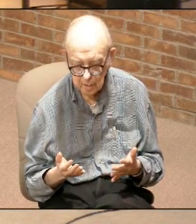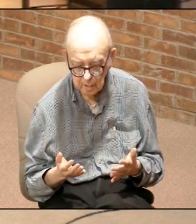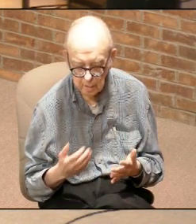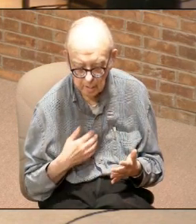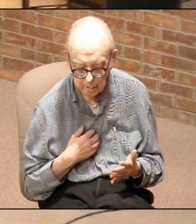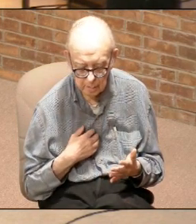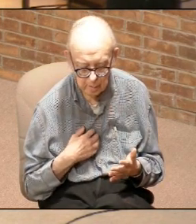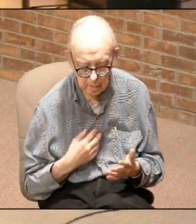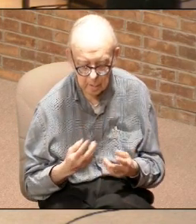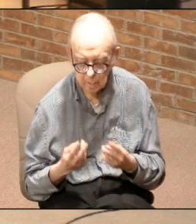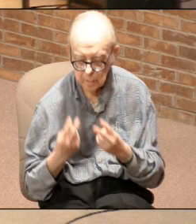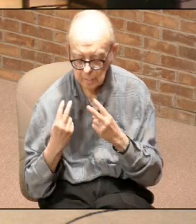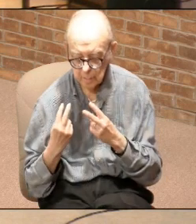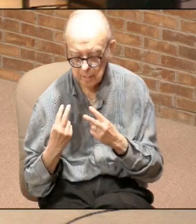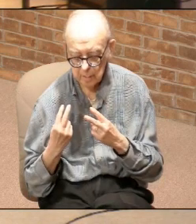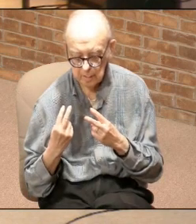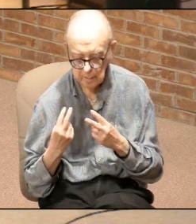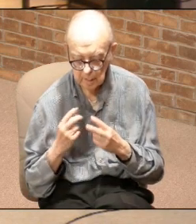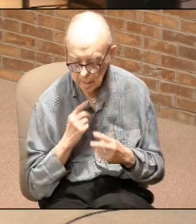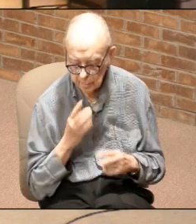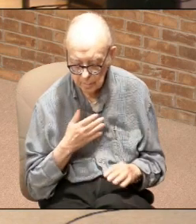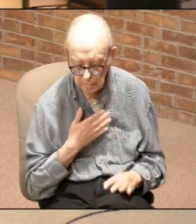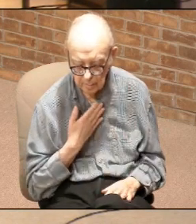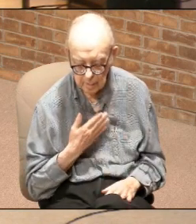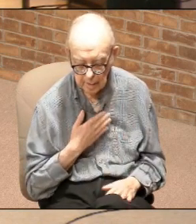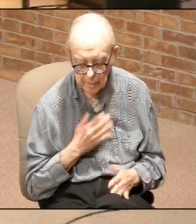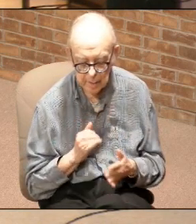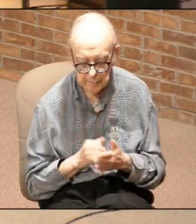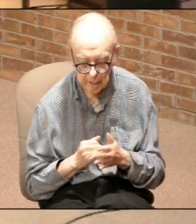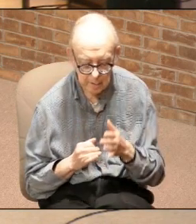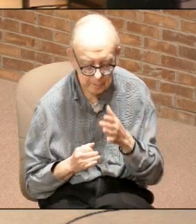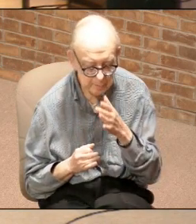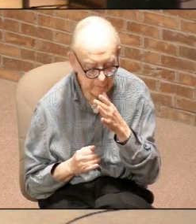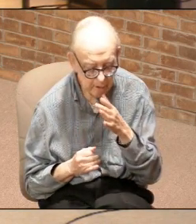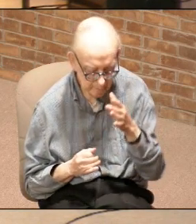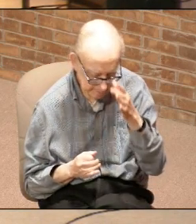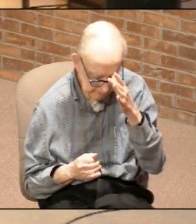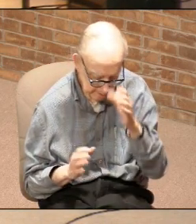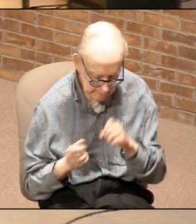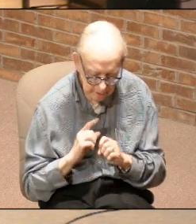i can look back on it now and say i am glad that my mom and dad made me go to church